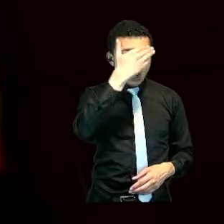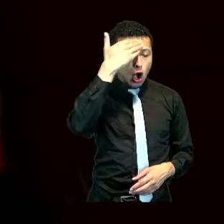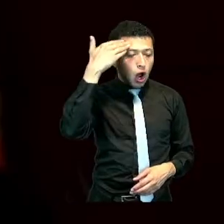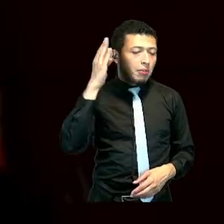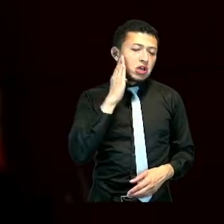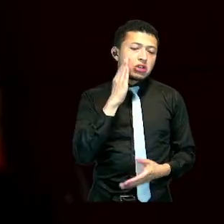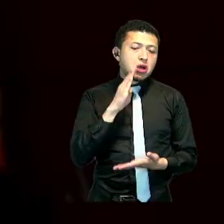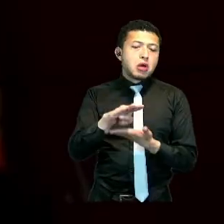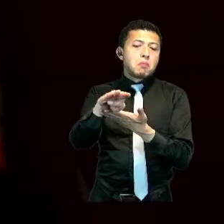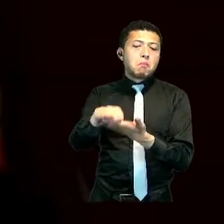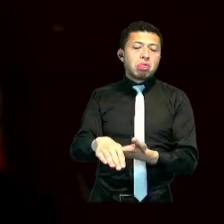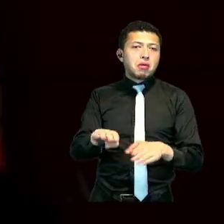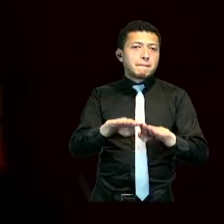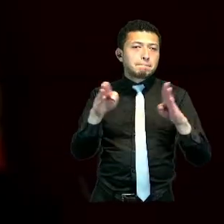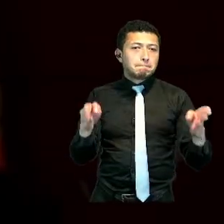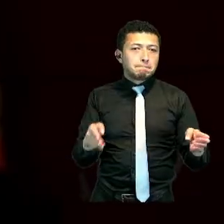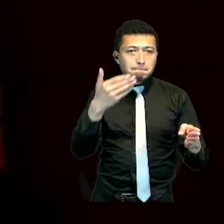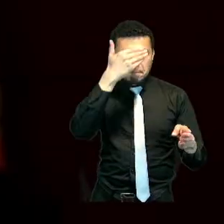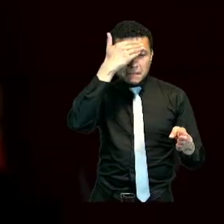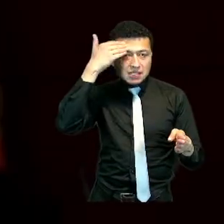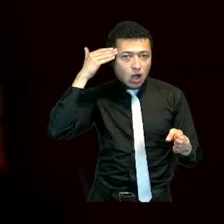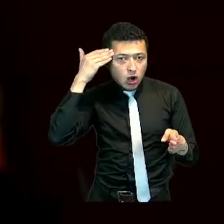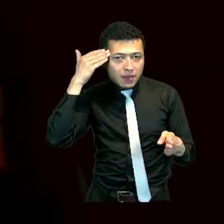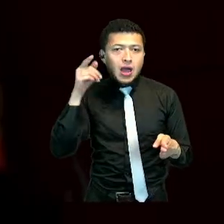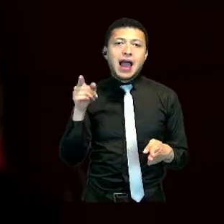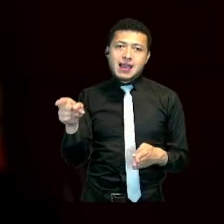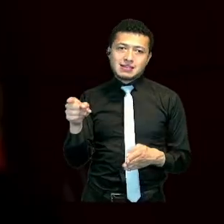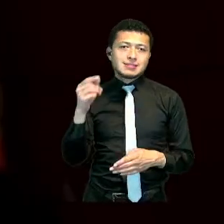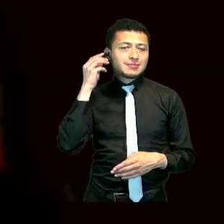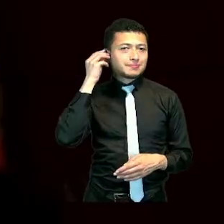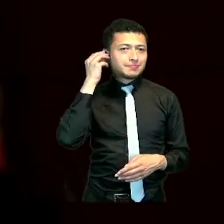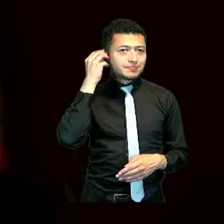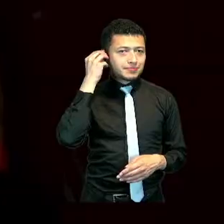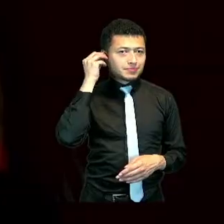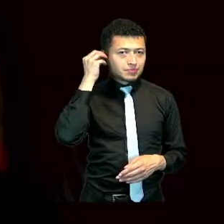During lunch, she forgot it at one of the tables.